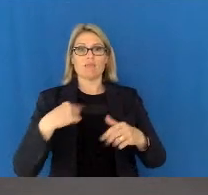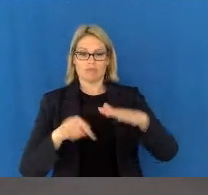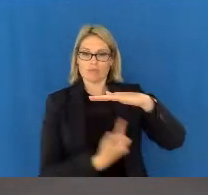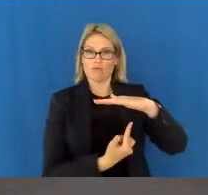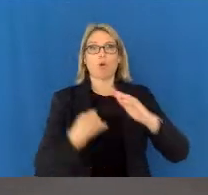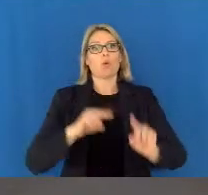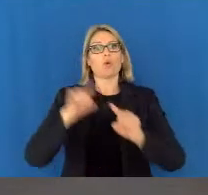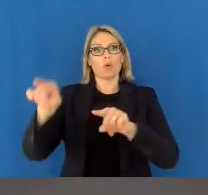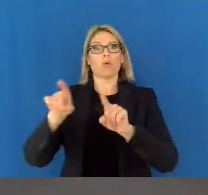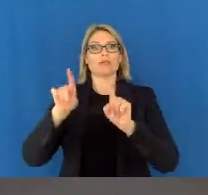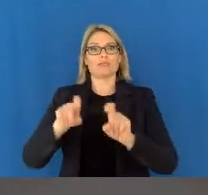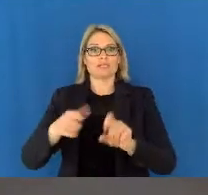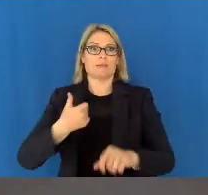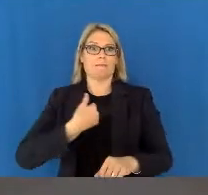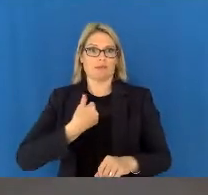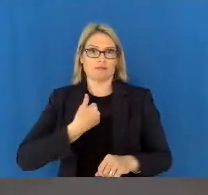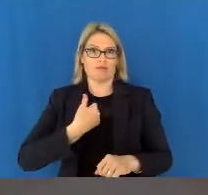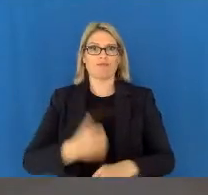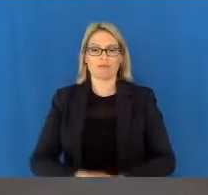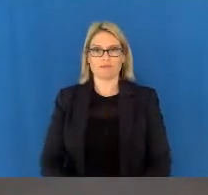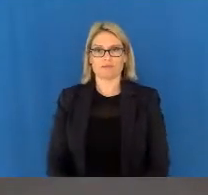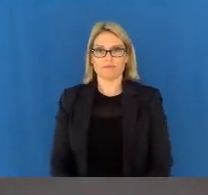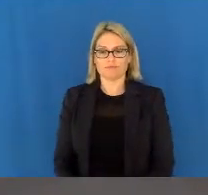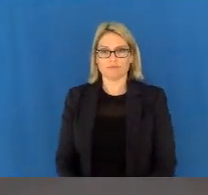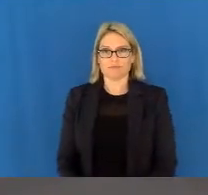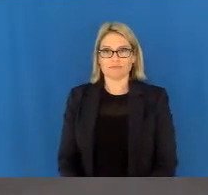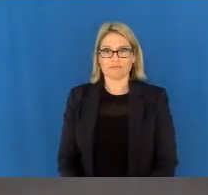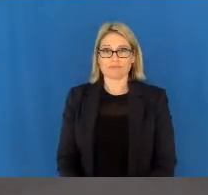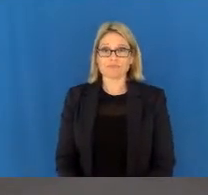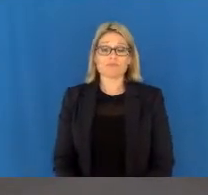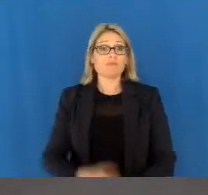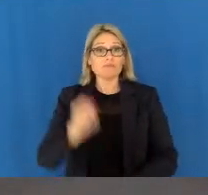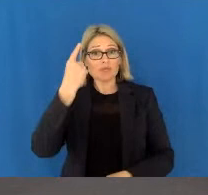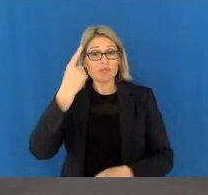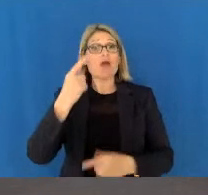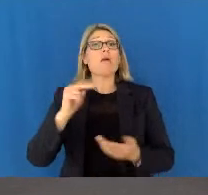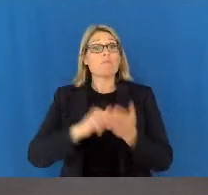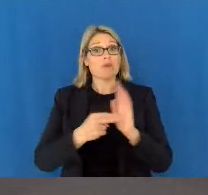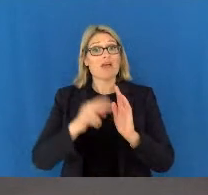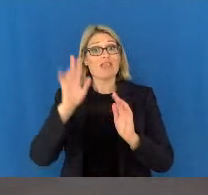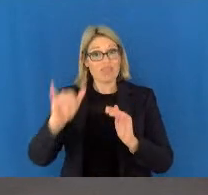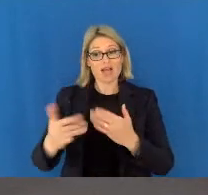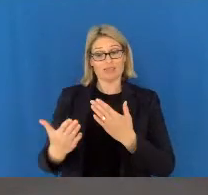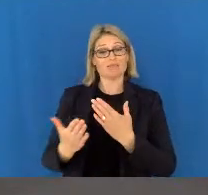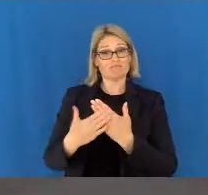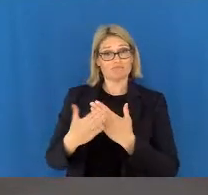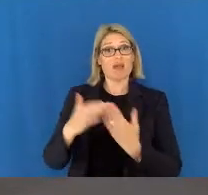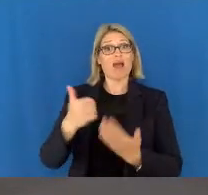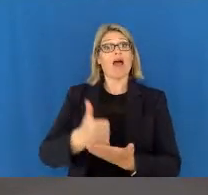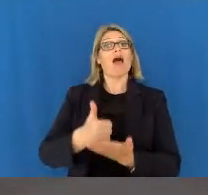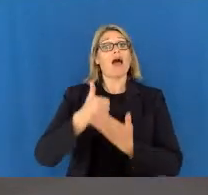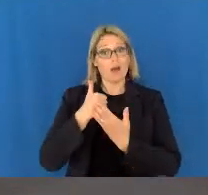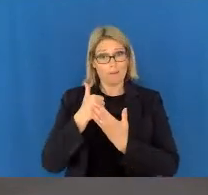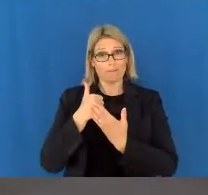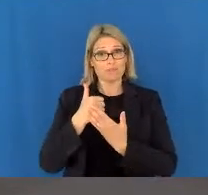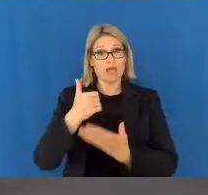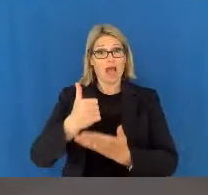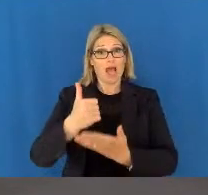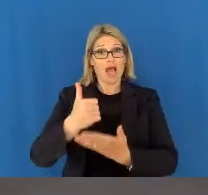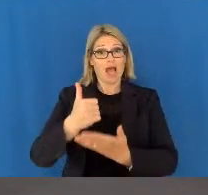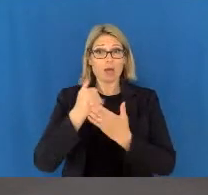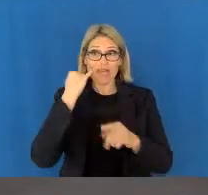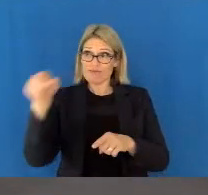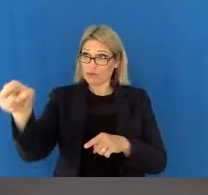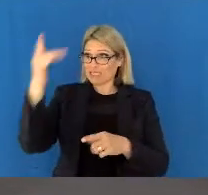Alert app is free, voluntary, and it's a notification exposure. it gives a notification exposure. So